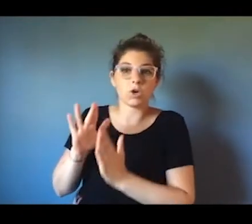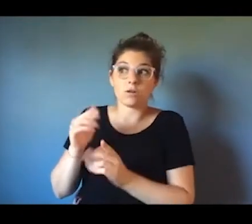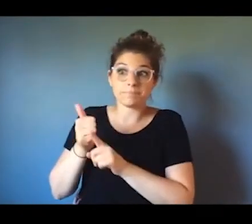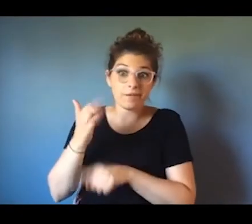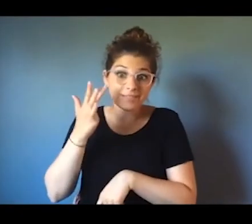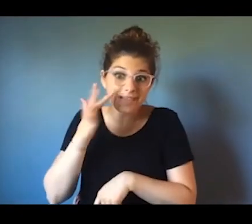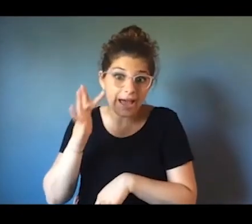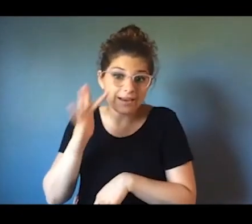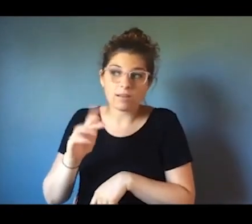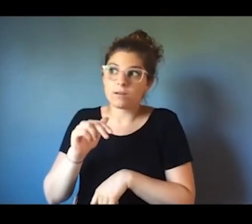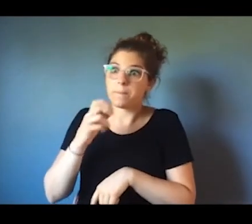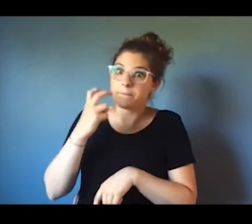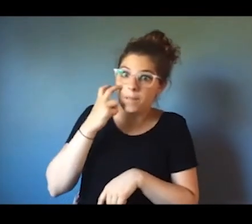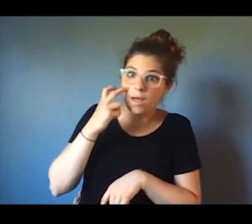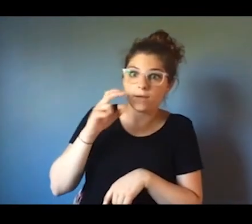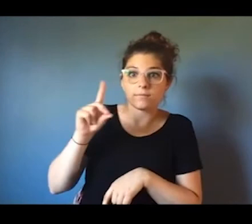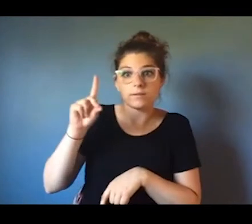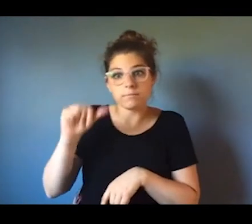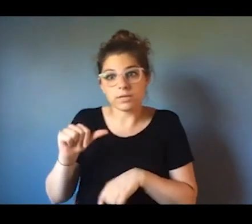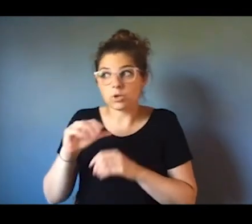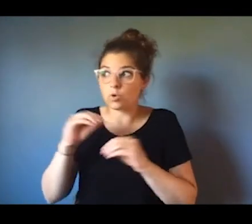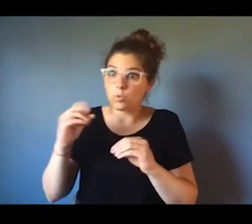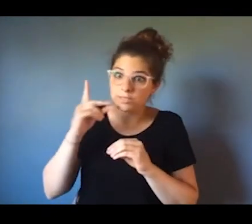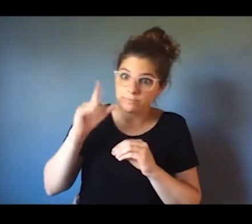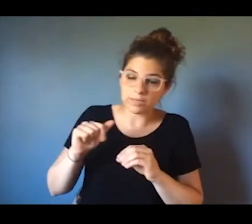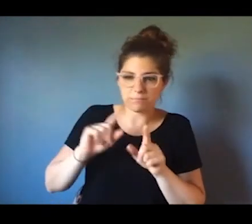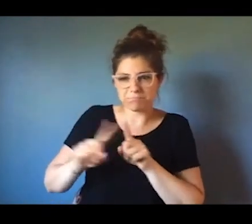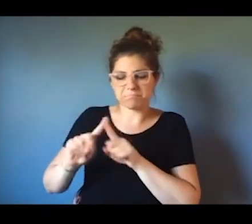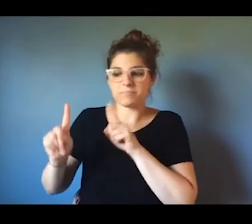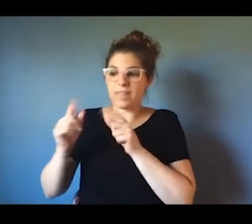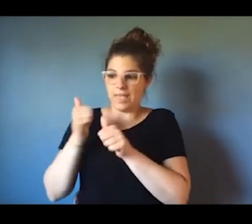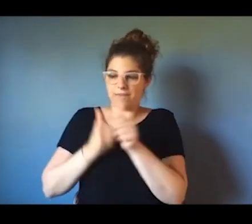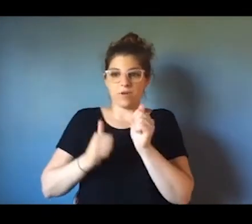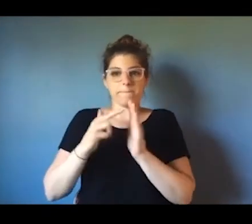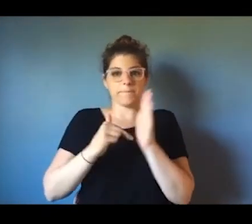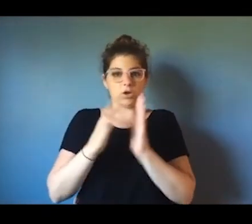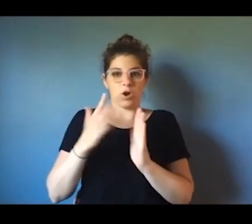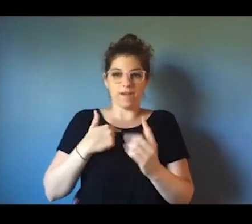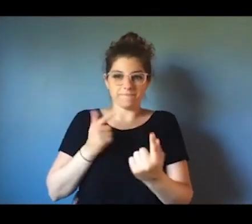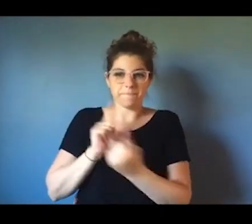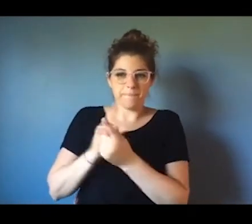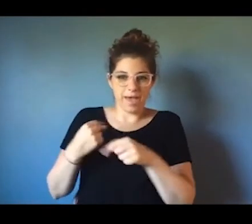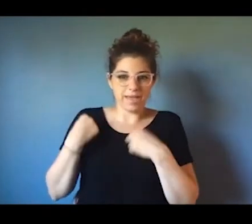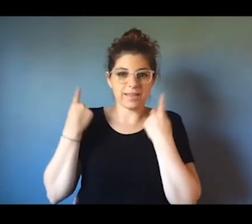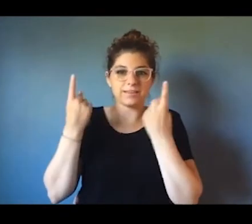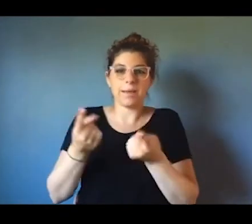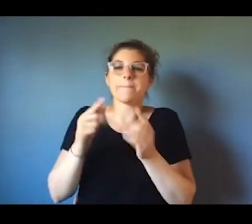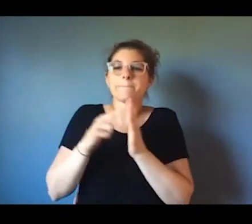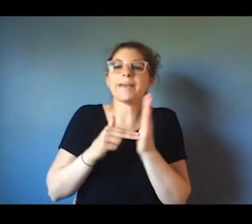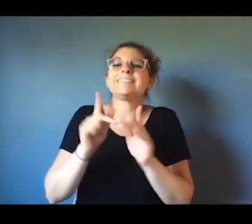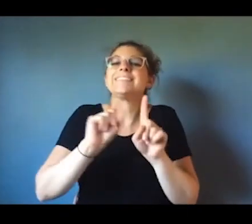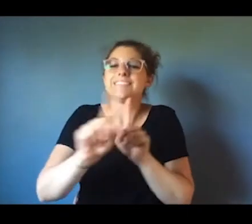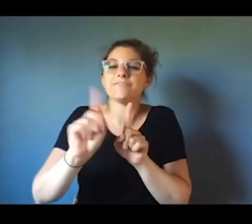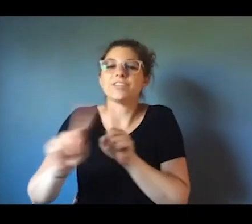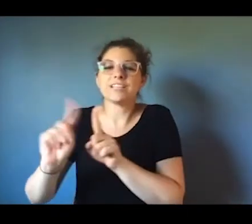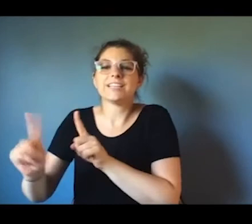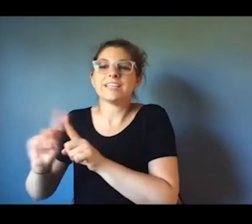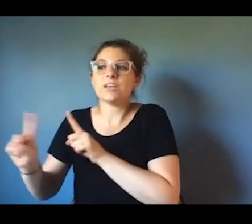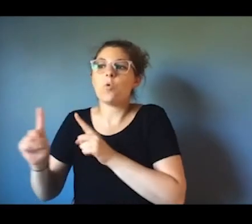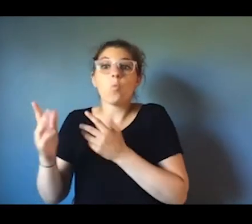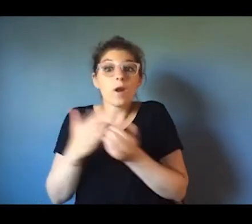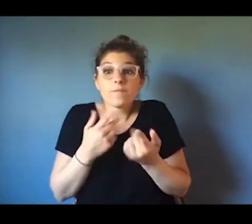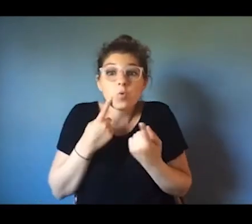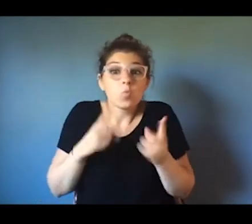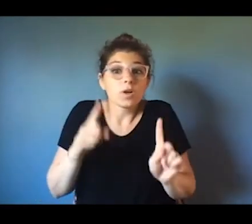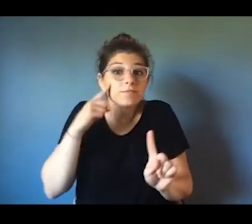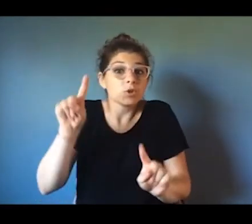met a painter, whether they're sighted, whether they're not sighted, whether they have a disability or don't have a disability. Every painter I've ever met paints in a different